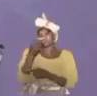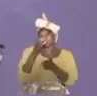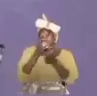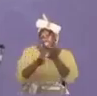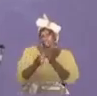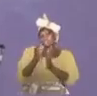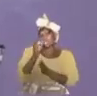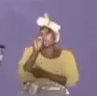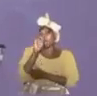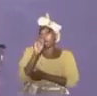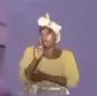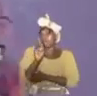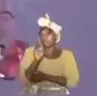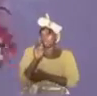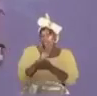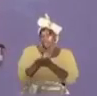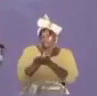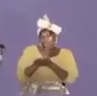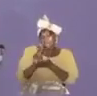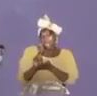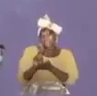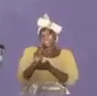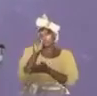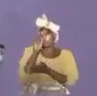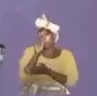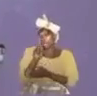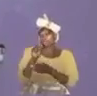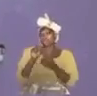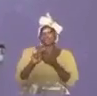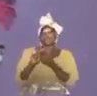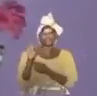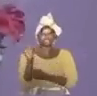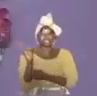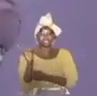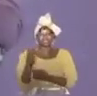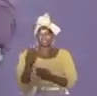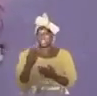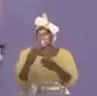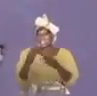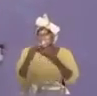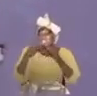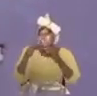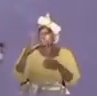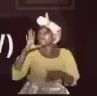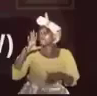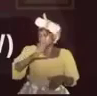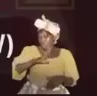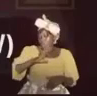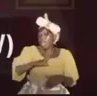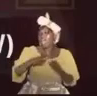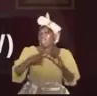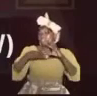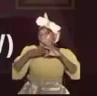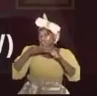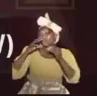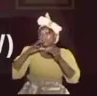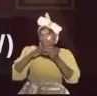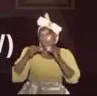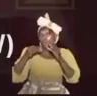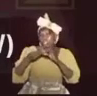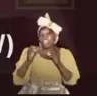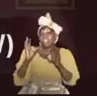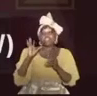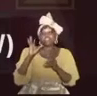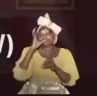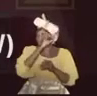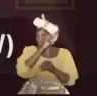6. Ruth chapter 1 from verse 1 and 6. The Bible gives us a very interesting rendition about two strange personalities. Number